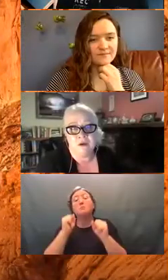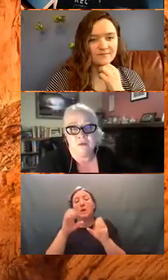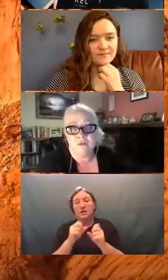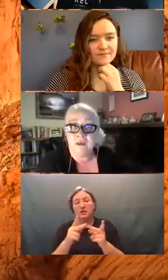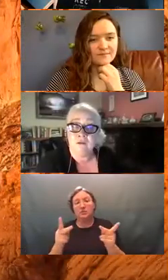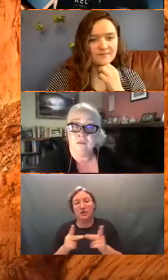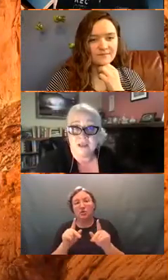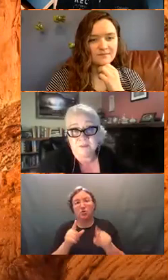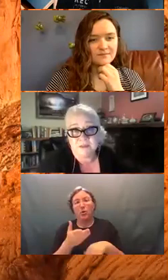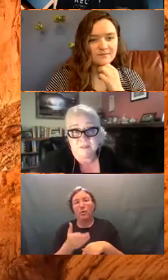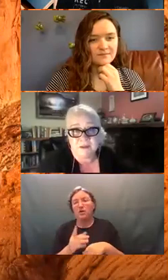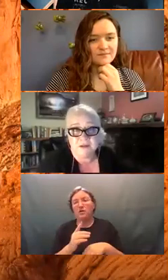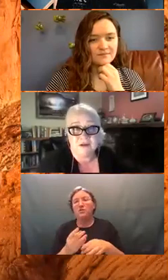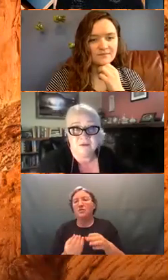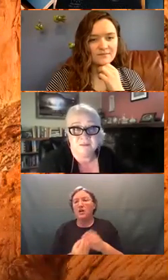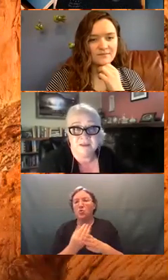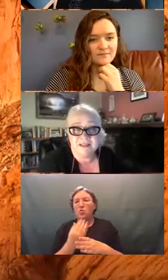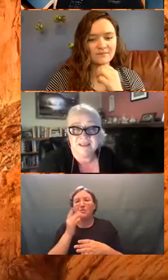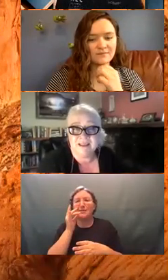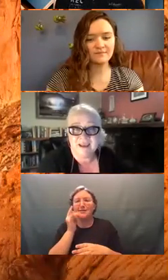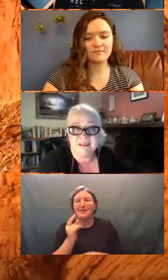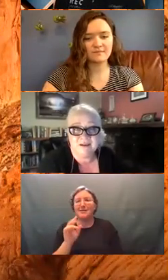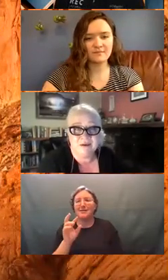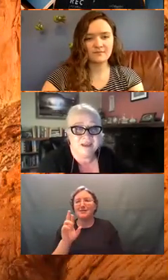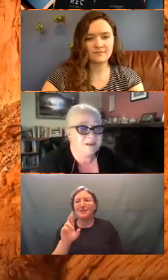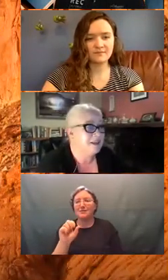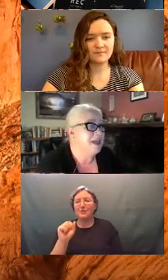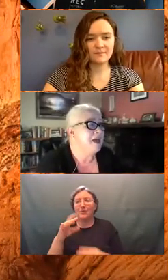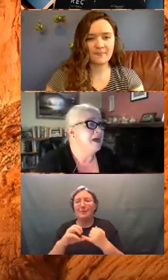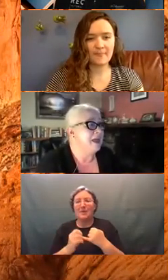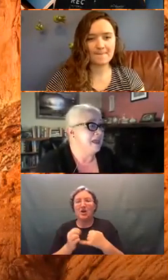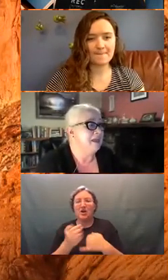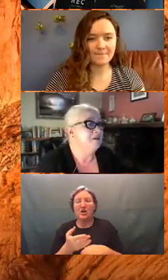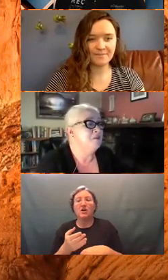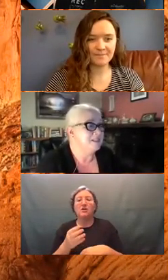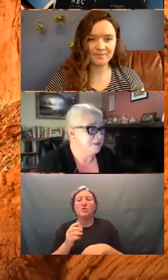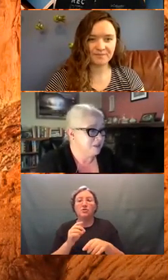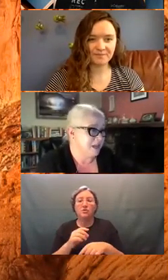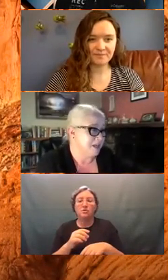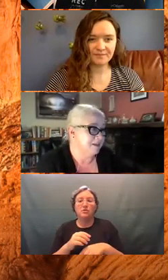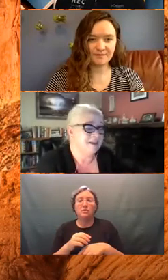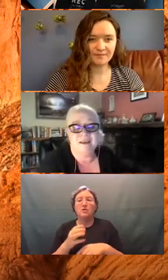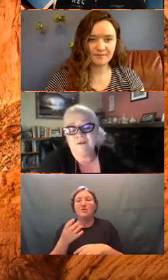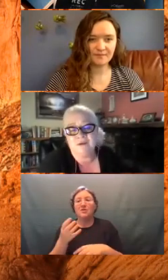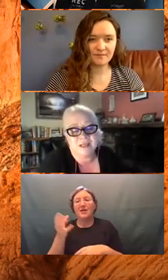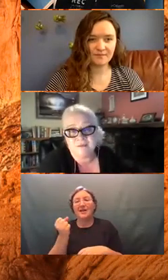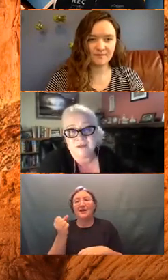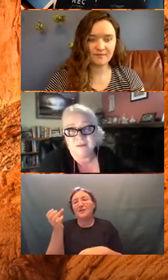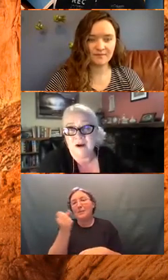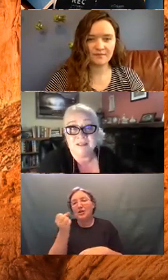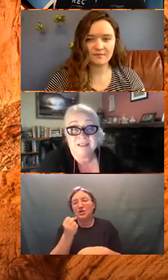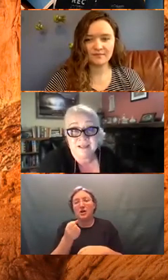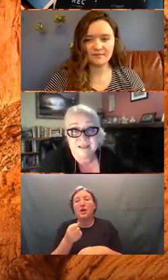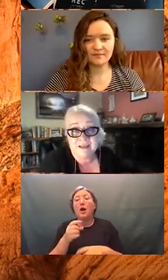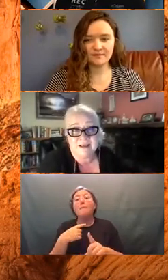they grow really good raspberries up there. So you can go spend the day at the lake and then go get a raspberry shake. And then, of course, I love to go to